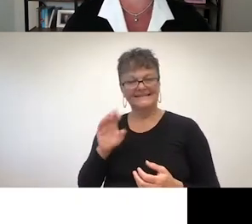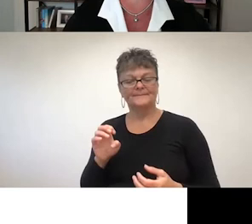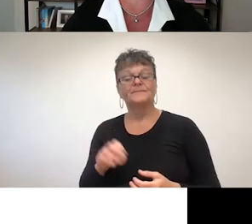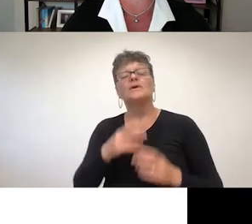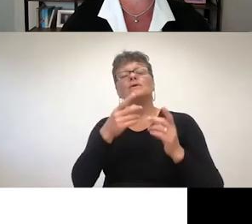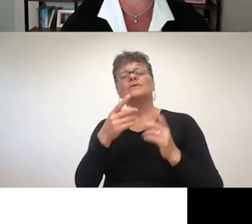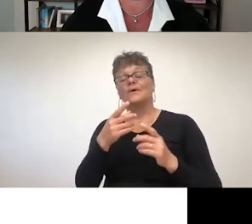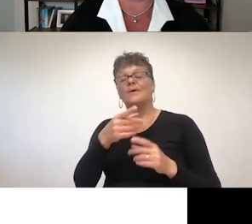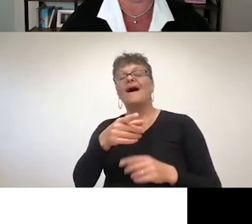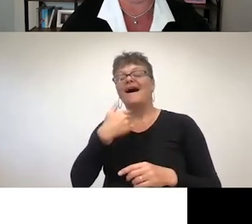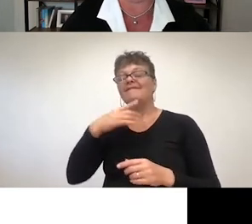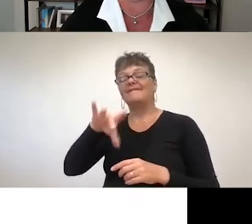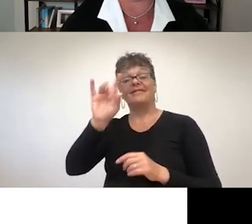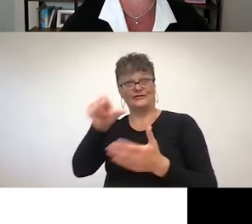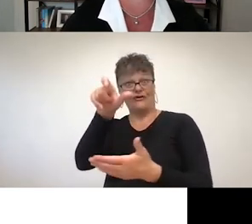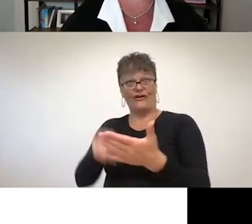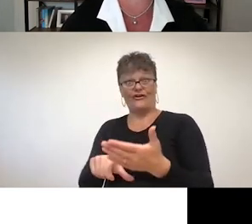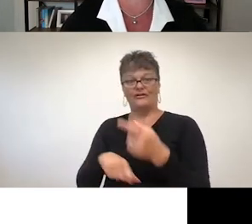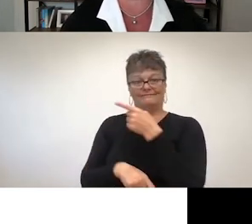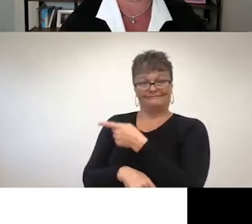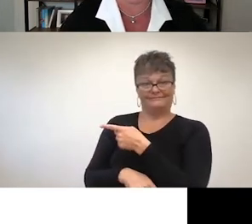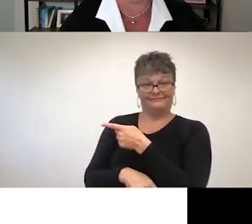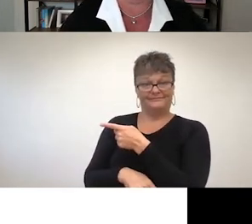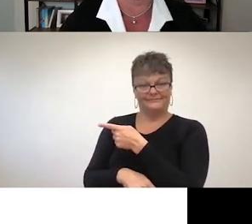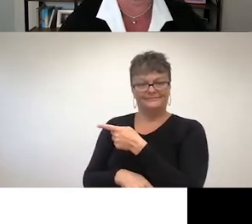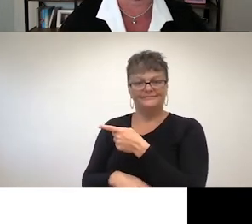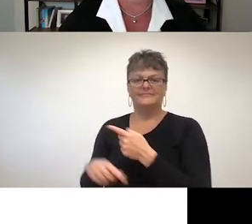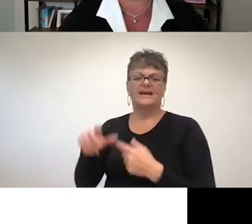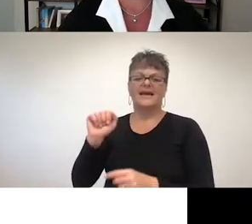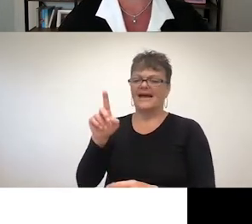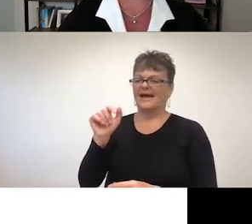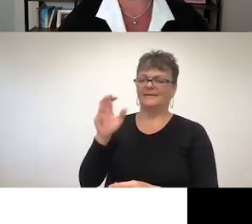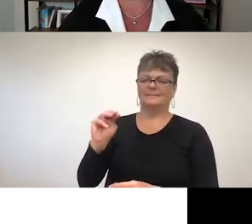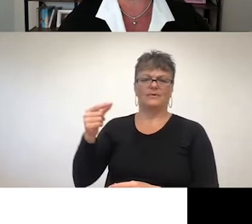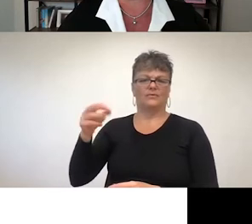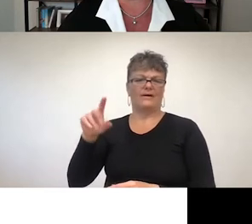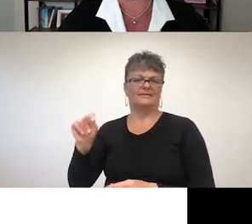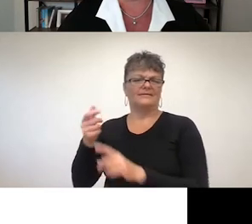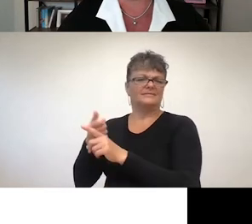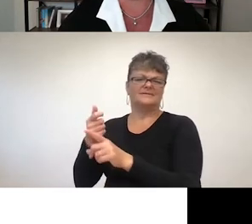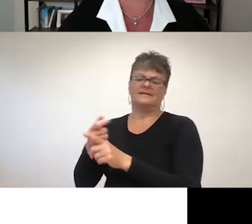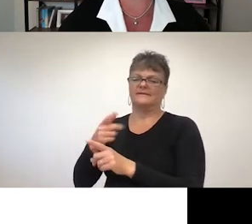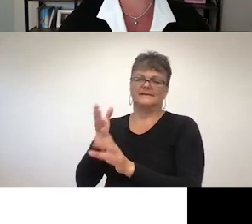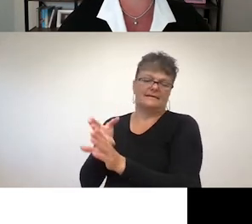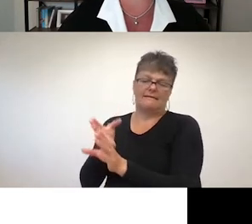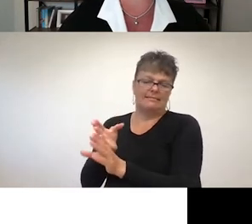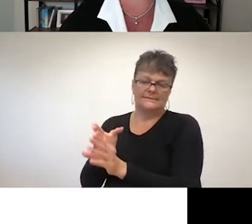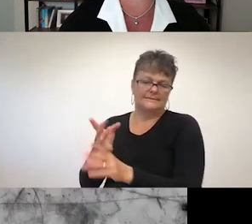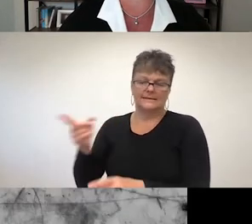of joy that we've been missing in 2021 by well-known psychologist Adam Grant. He argues that